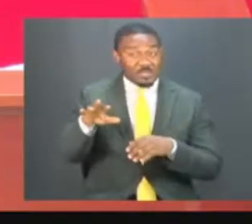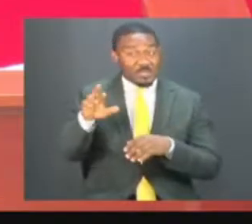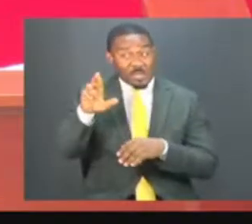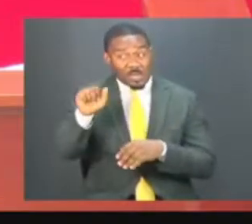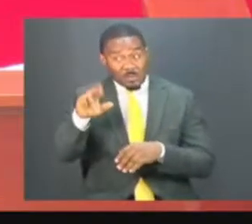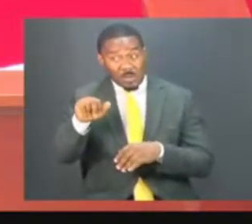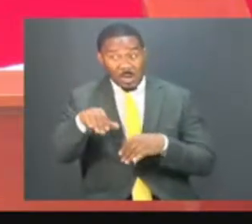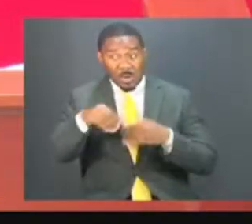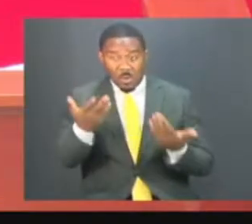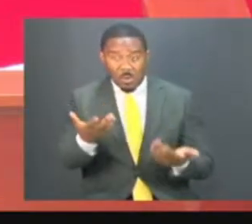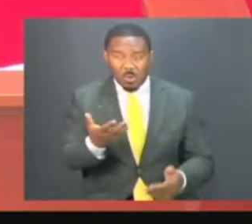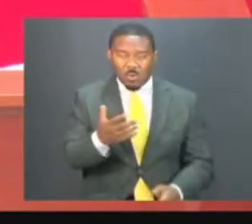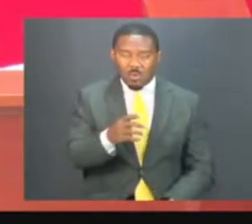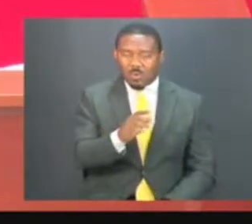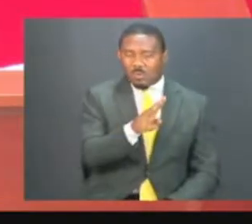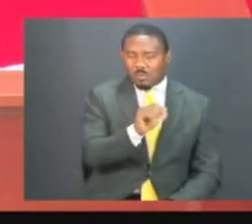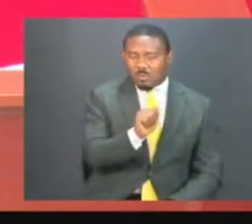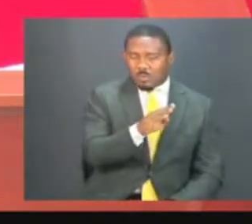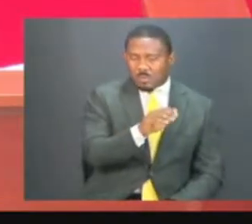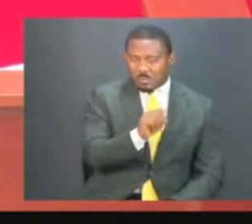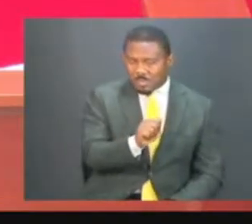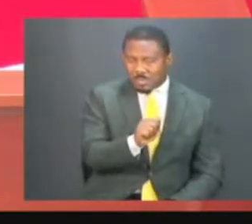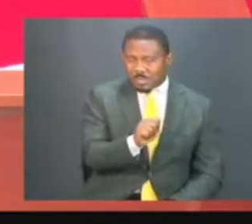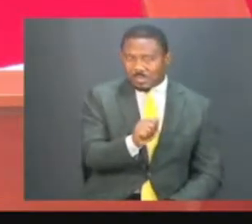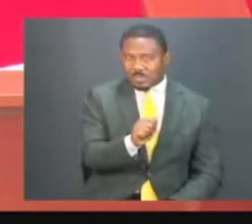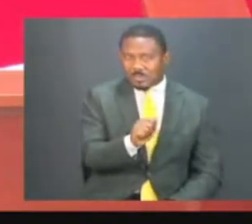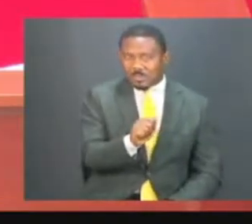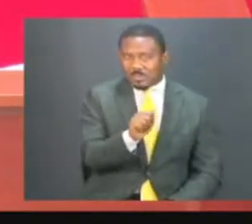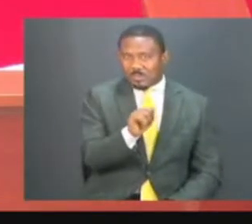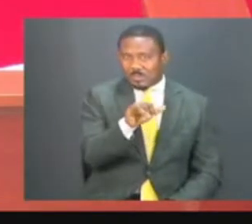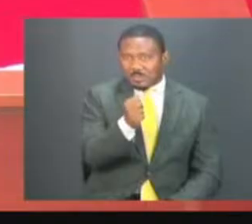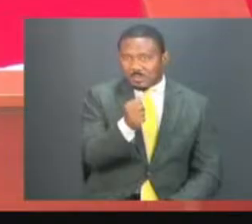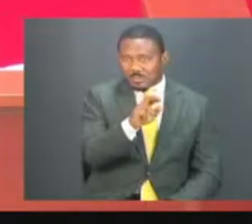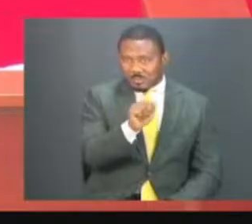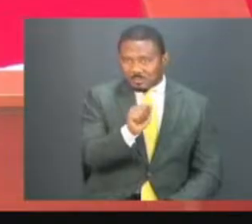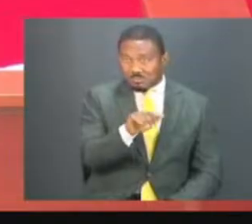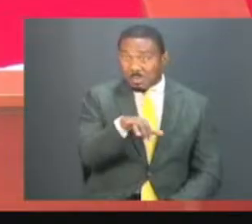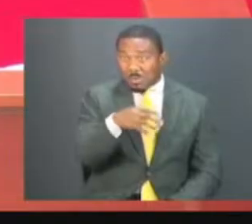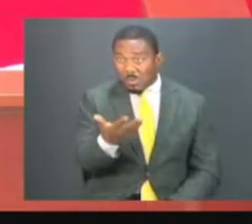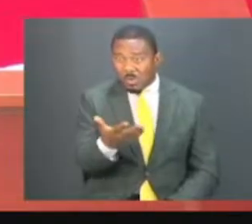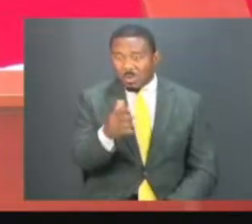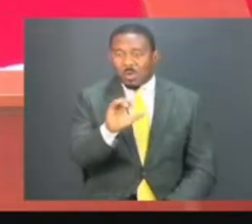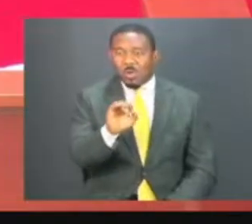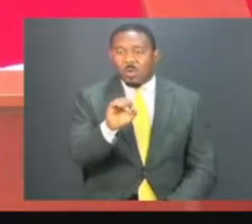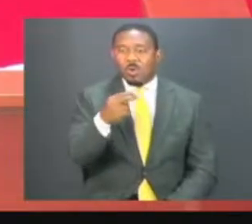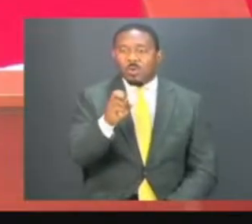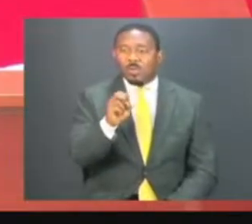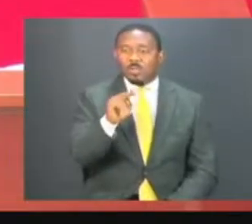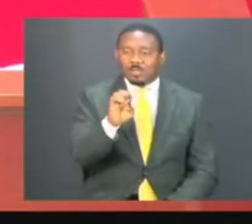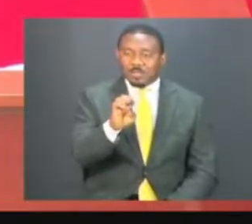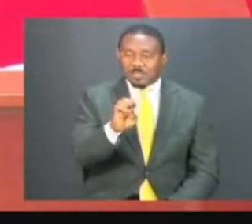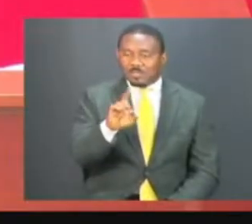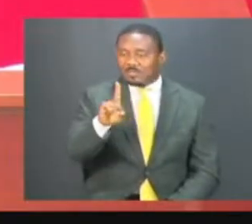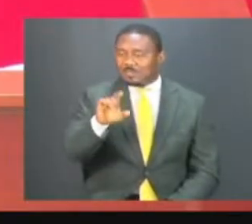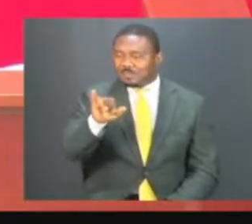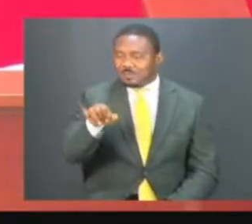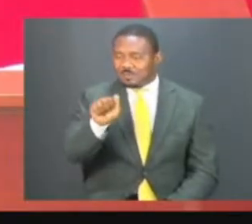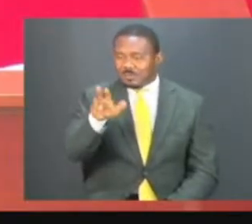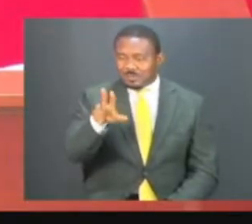Yara Sports Stadium. Ohenijan. Or it's Ohenijan Sports